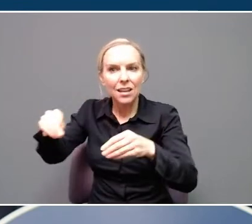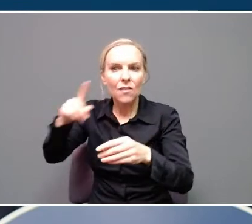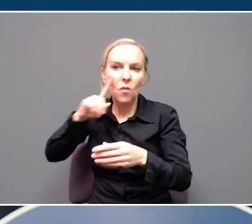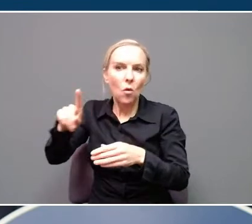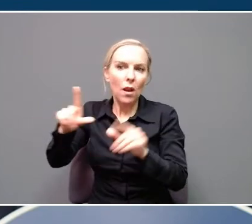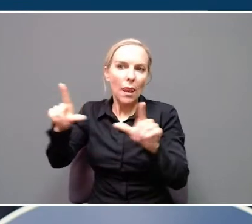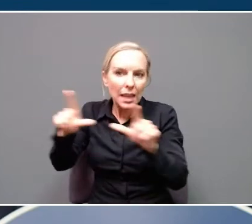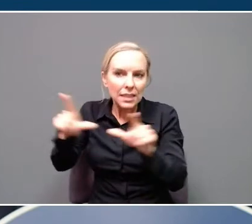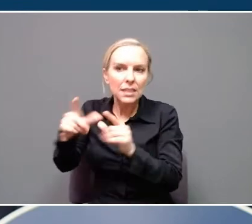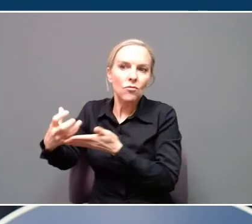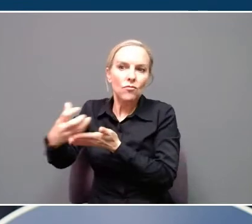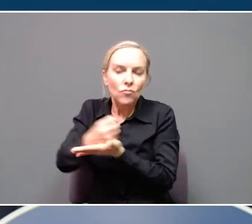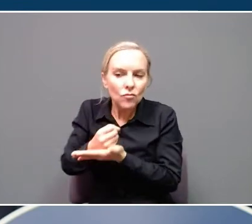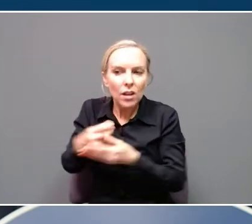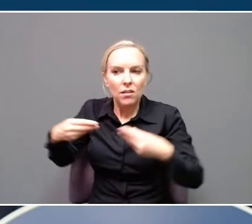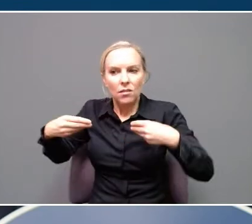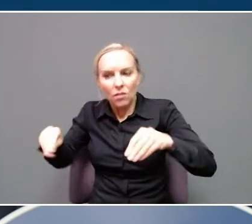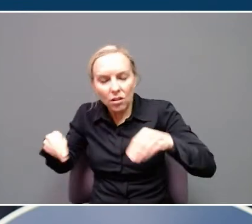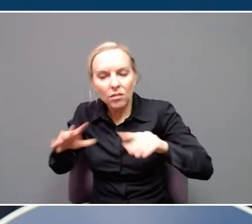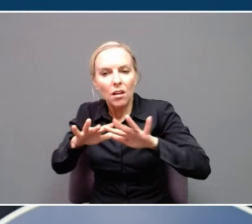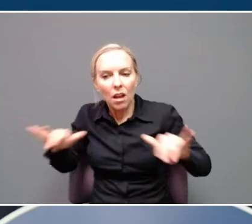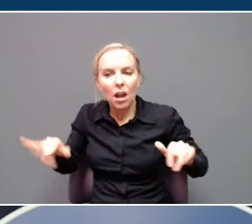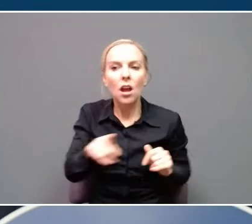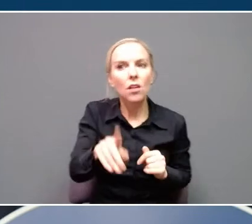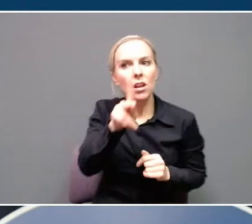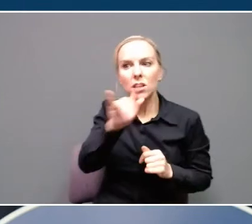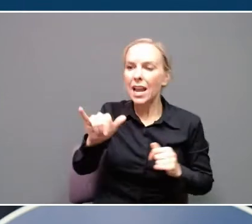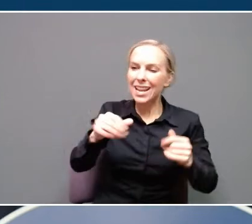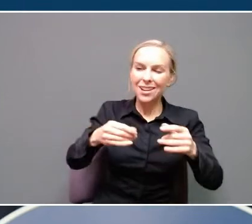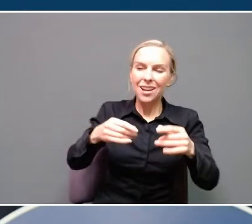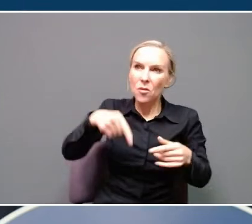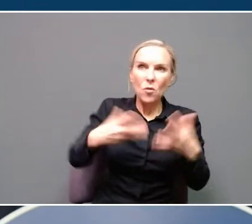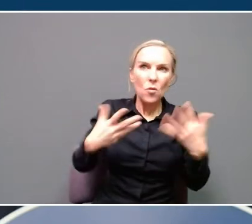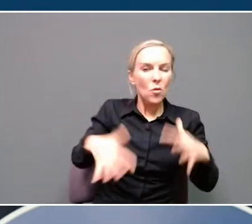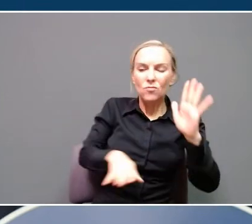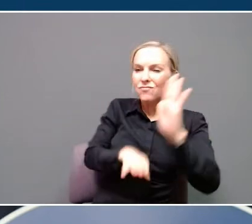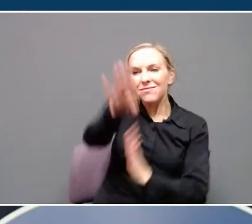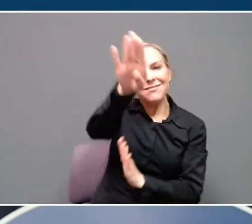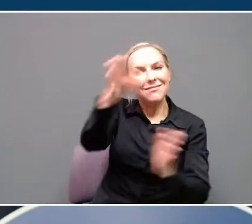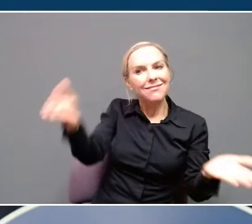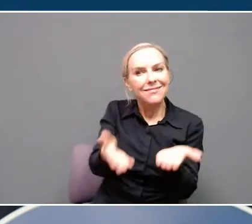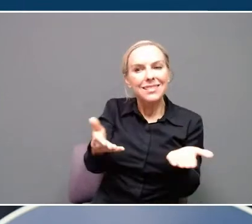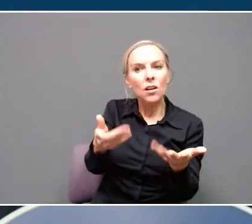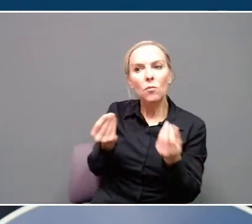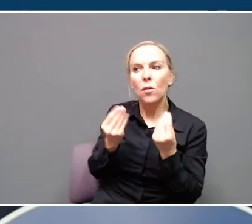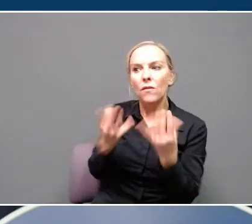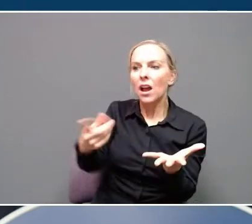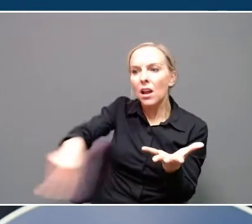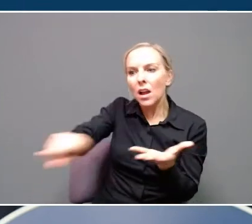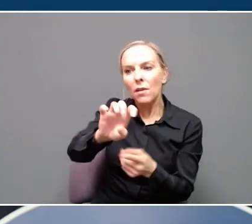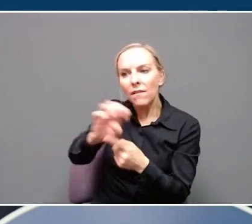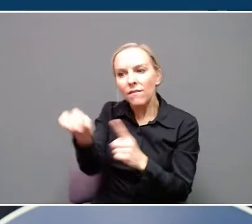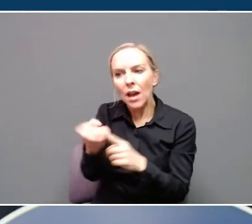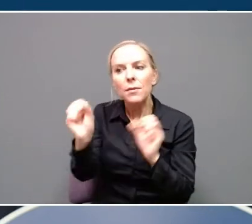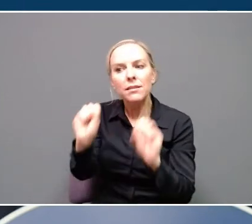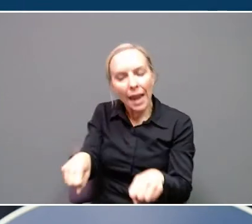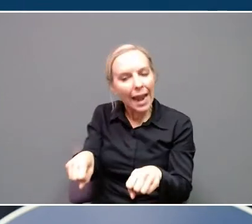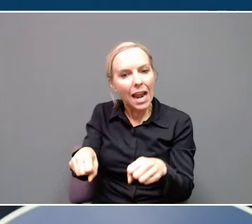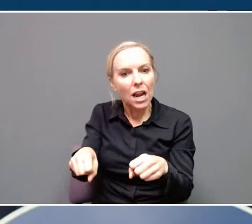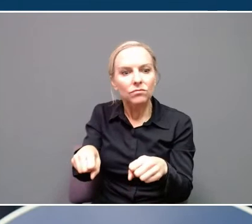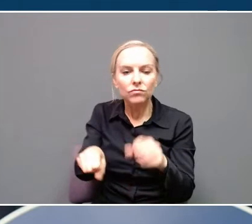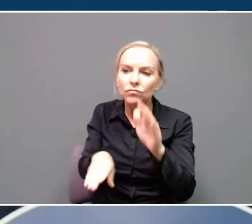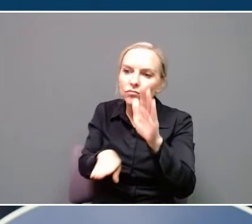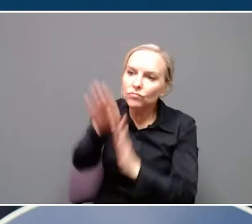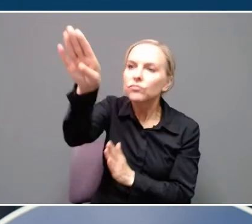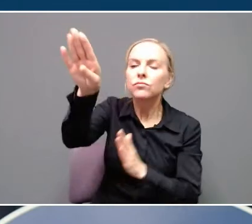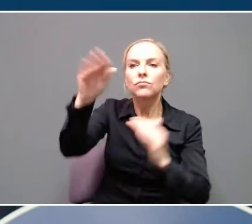tech industry grow throughout the Commonwealth, creating an environment that allows them to thrive is critical. So I want to thank everybody who had a